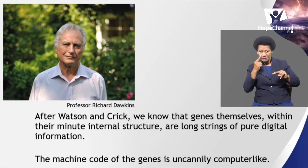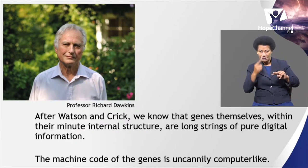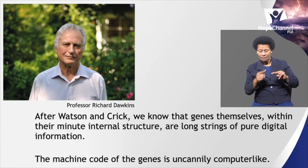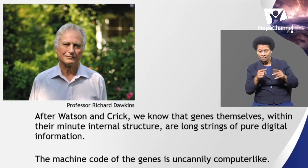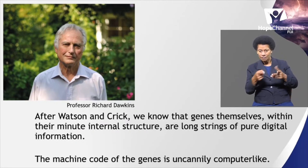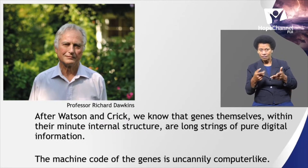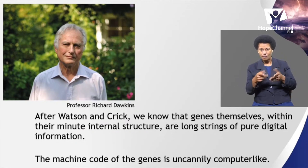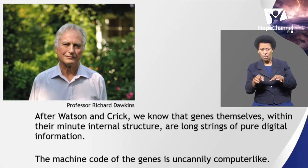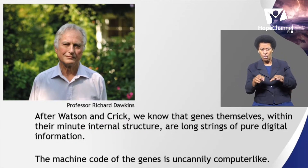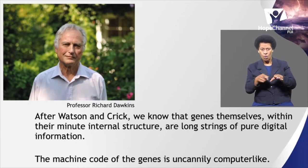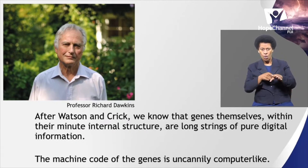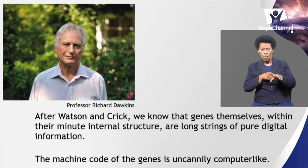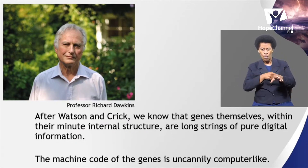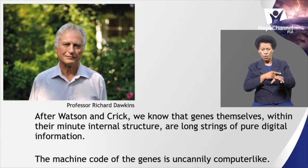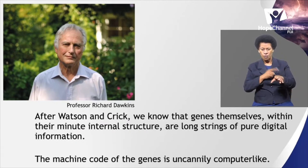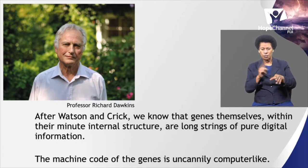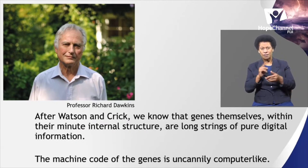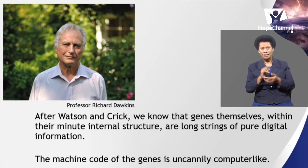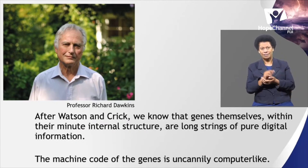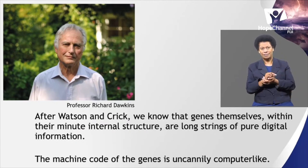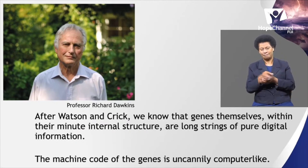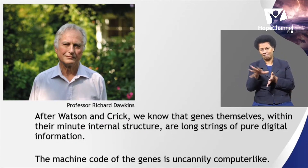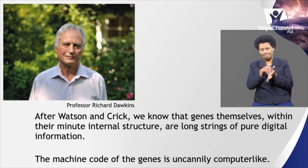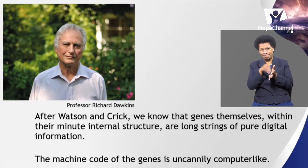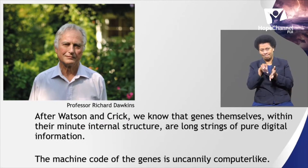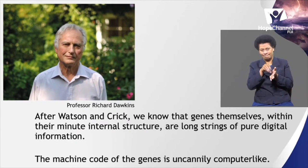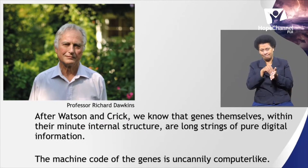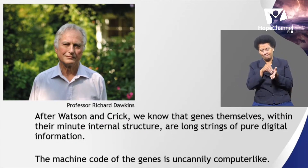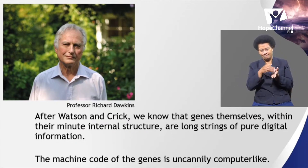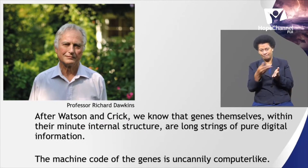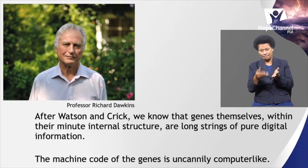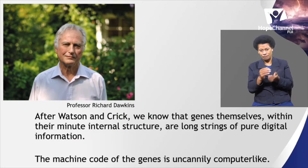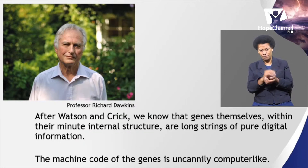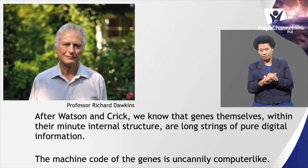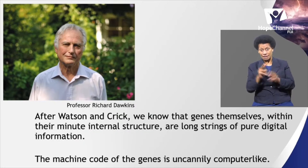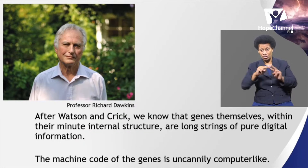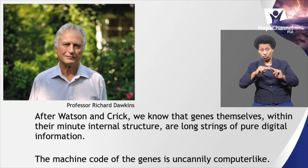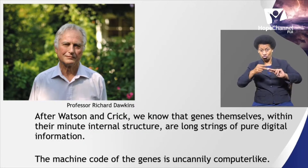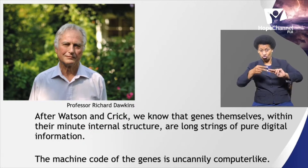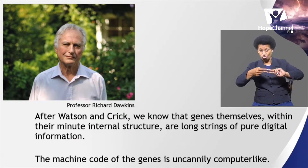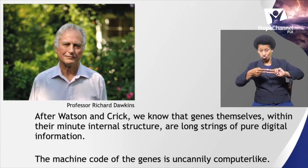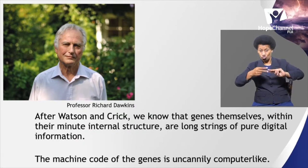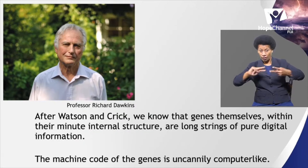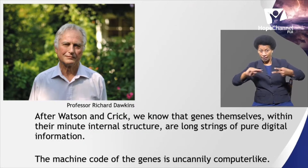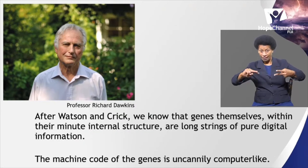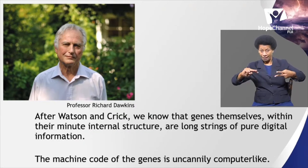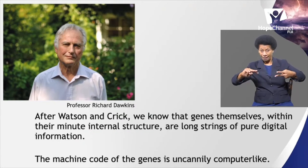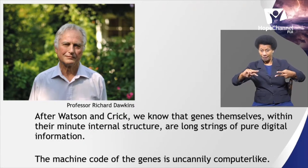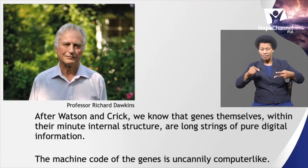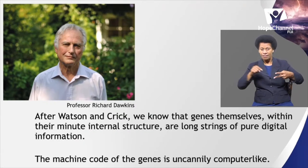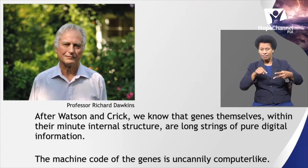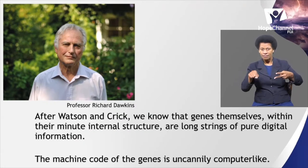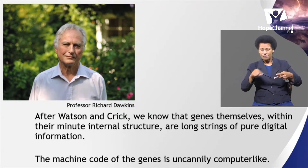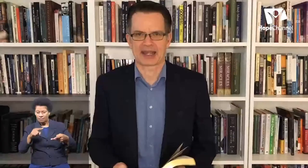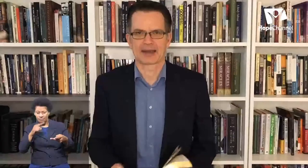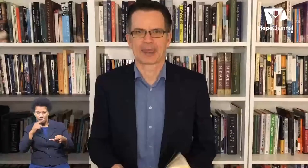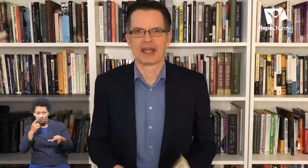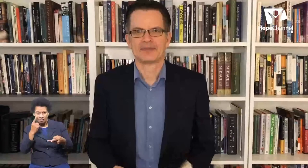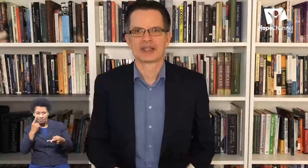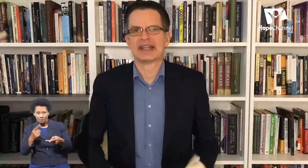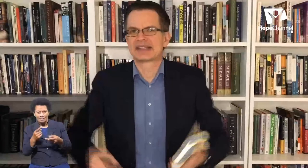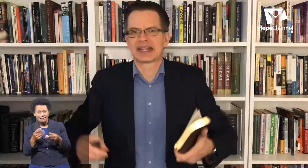internal structure, are long strings of pure digital information. The machine code of the genes is uncannily